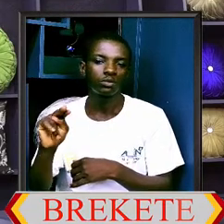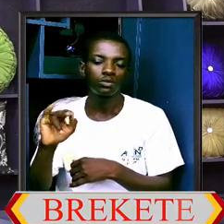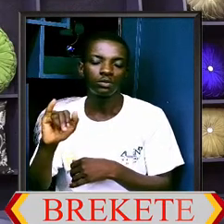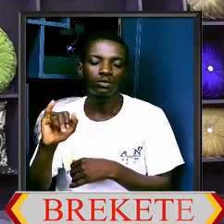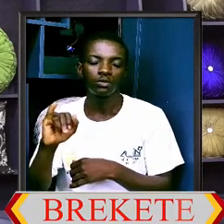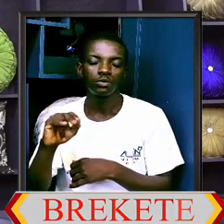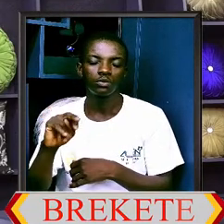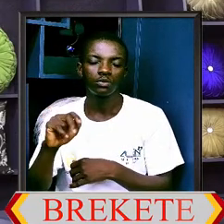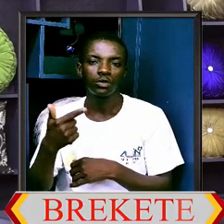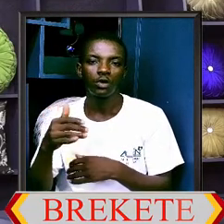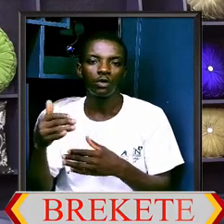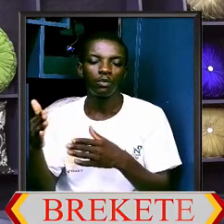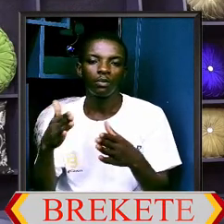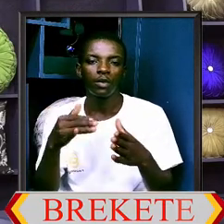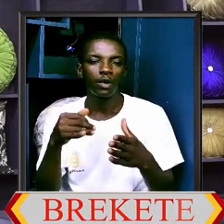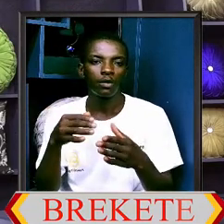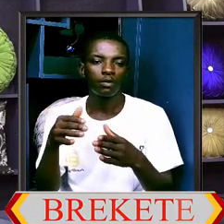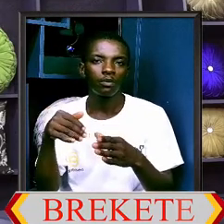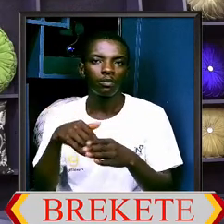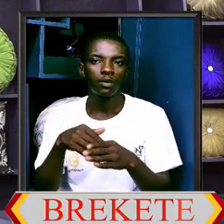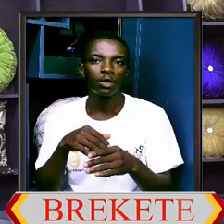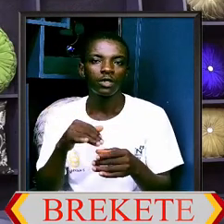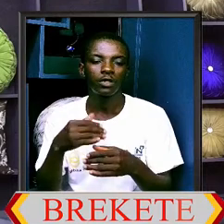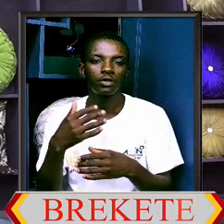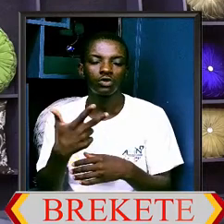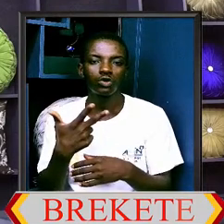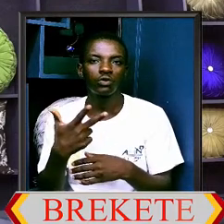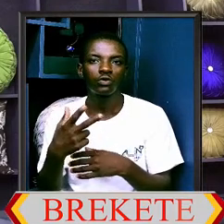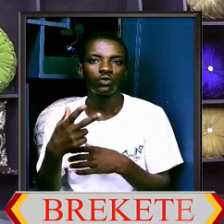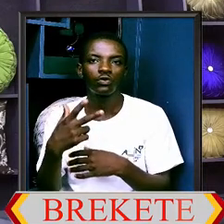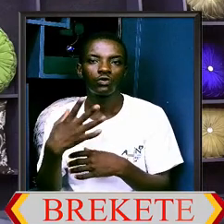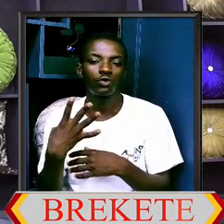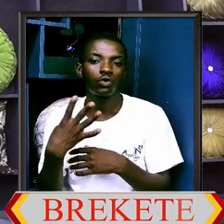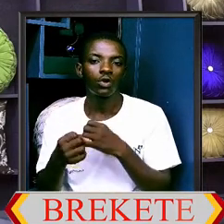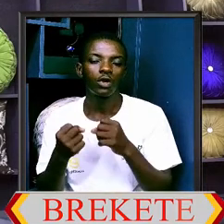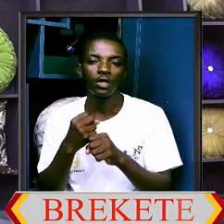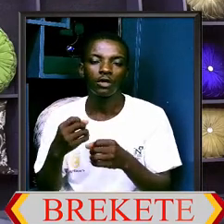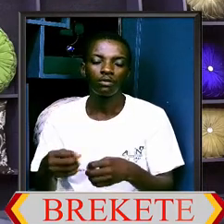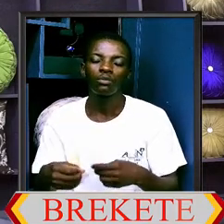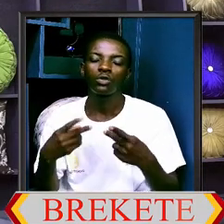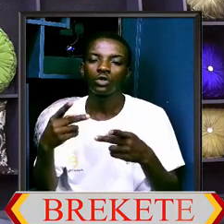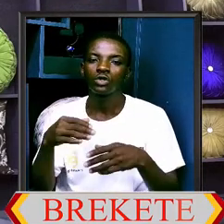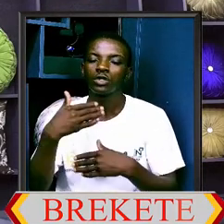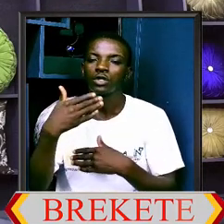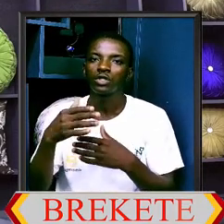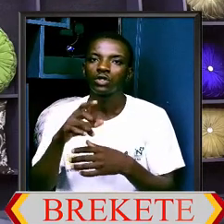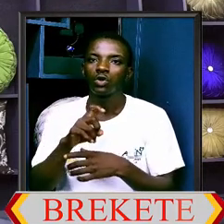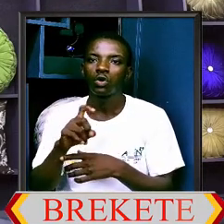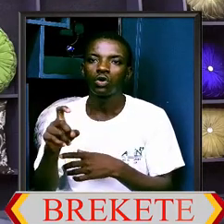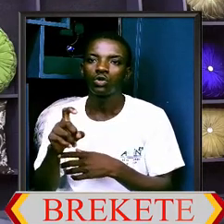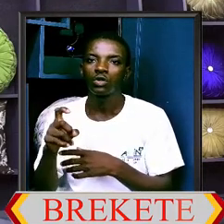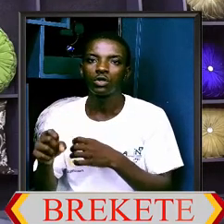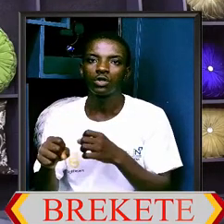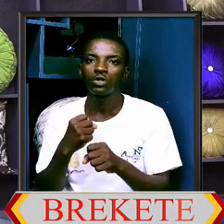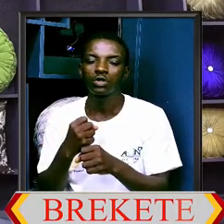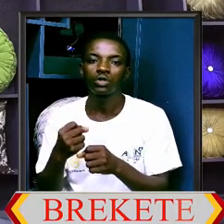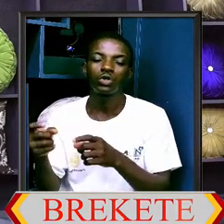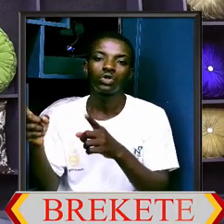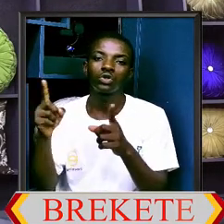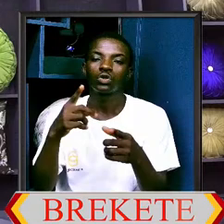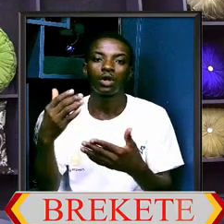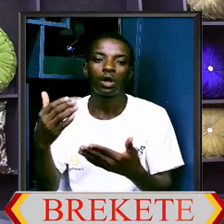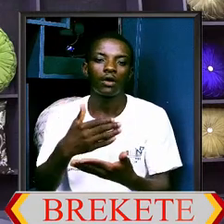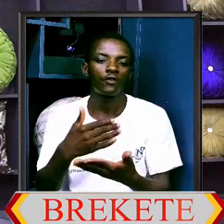places. If you plant them, the third and the fourth year, it don't they produce. And in the next 100 and something years, you are